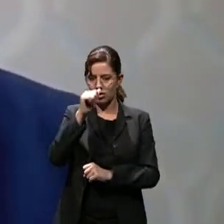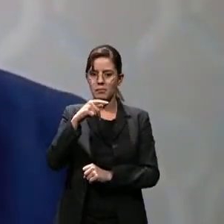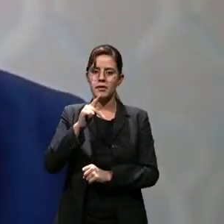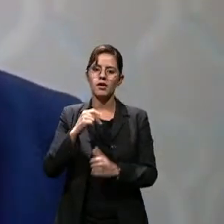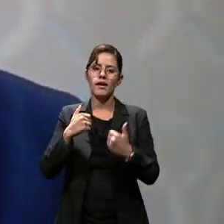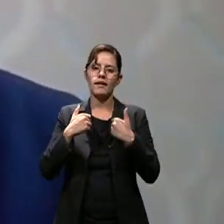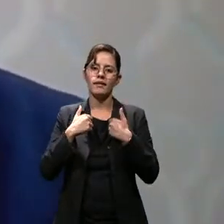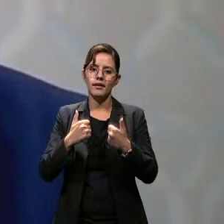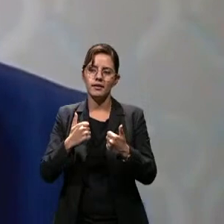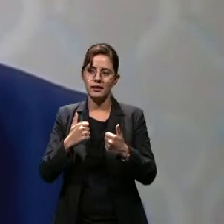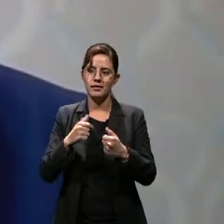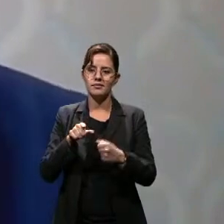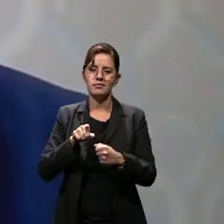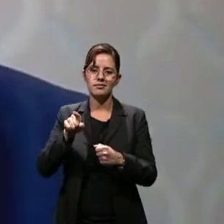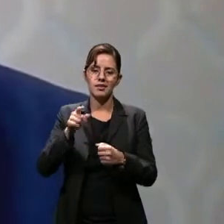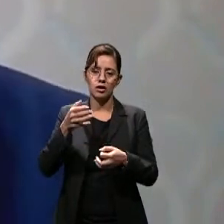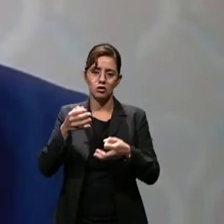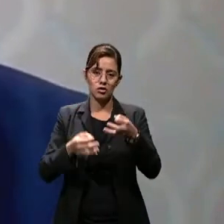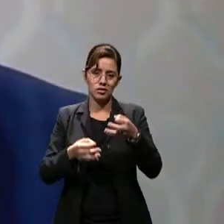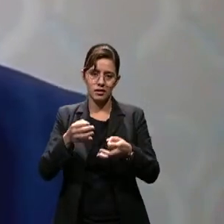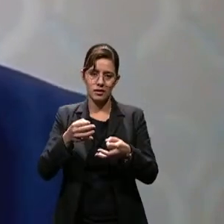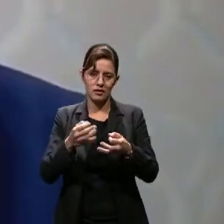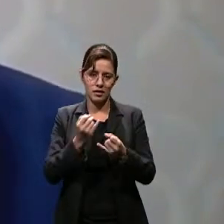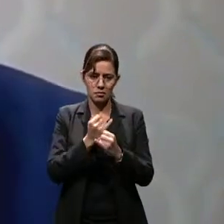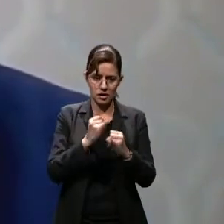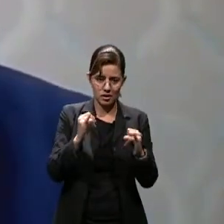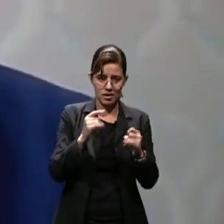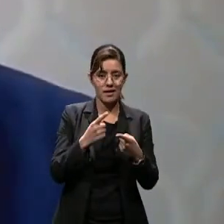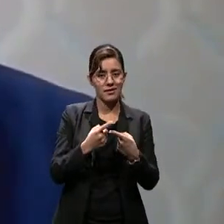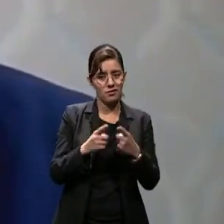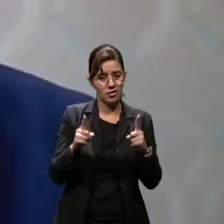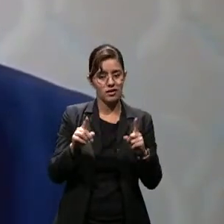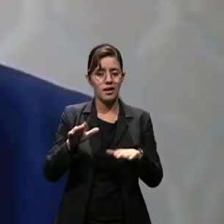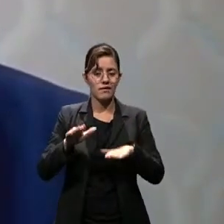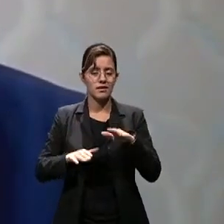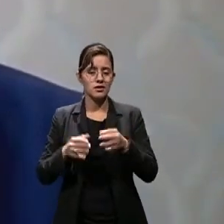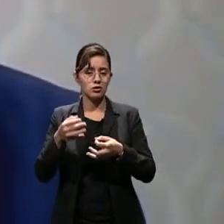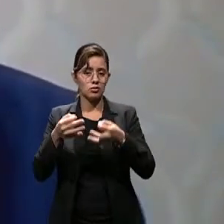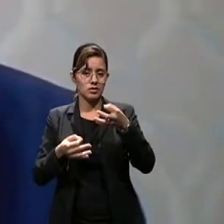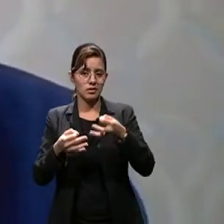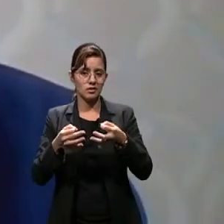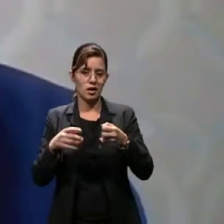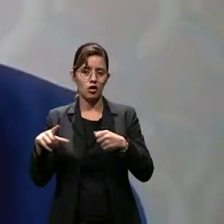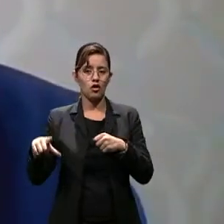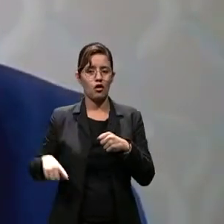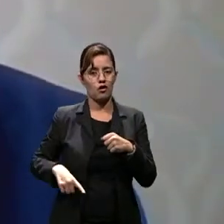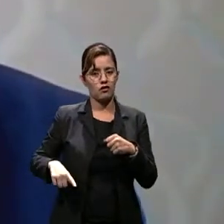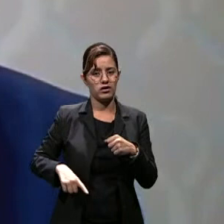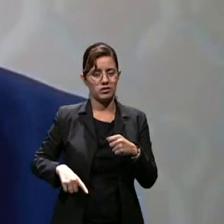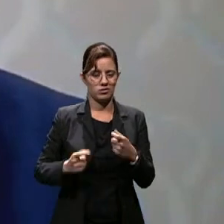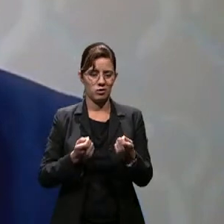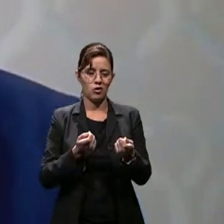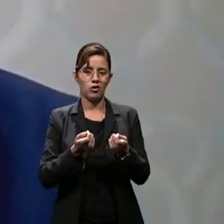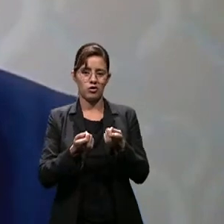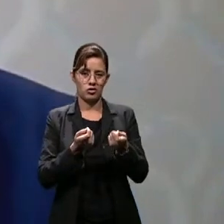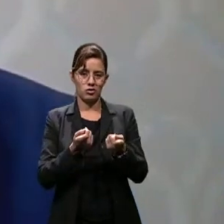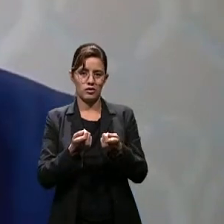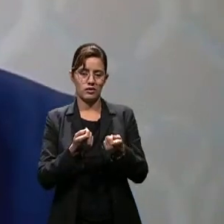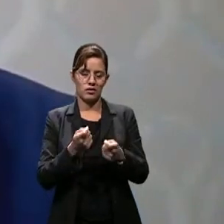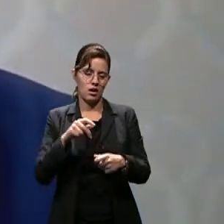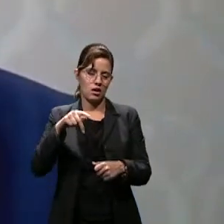made independent from the government and power. Instead, what we see is that you have